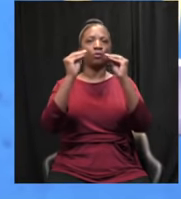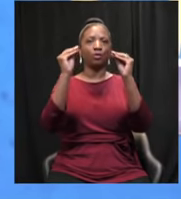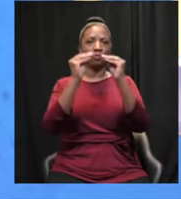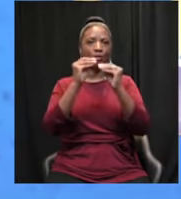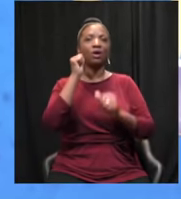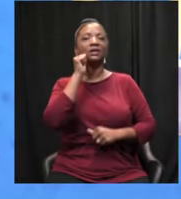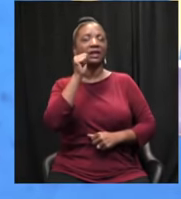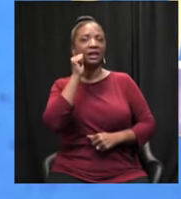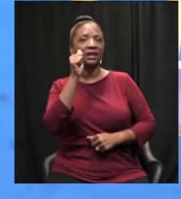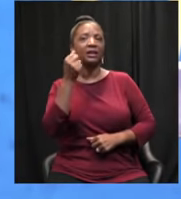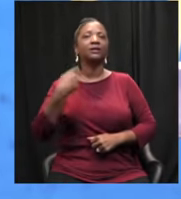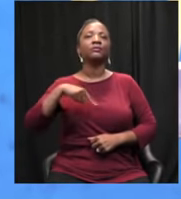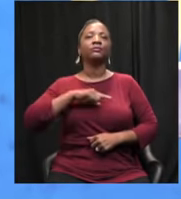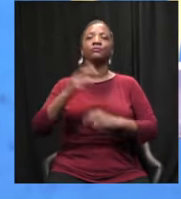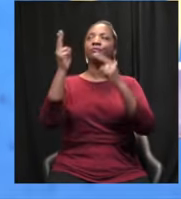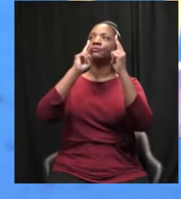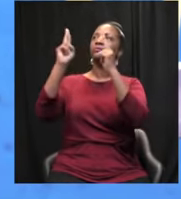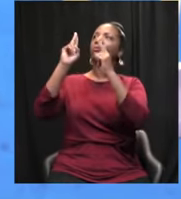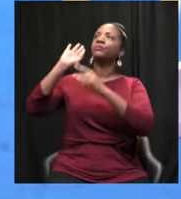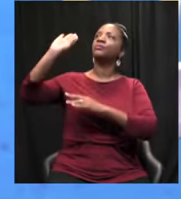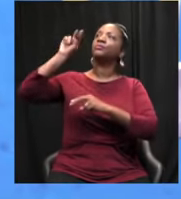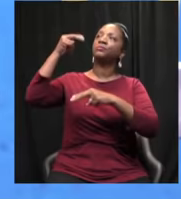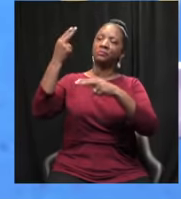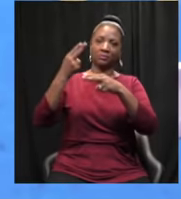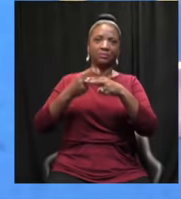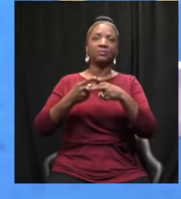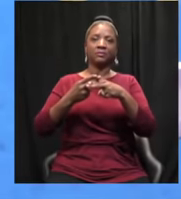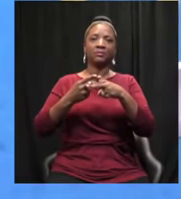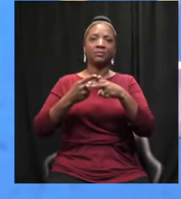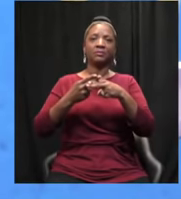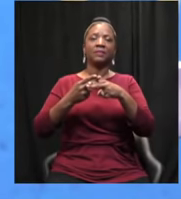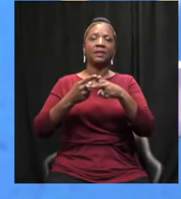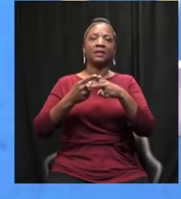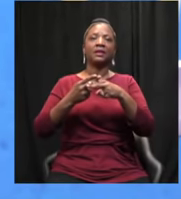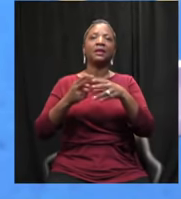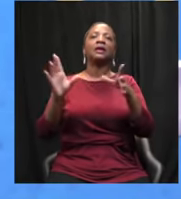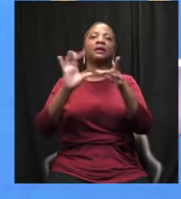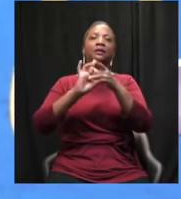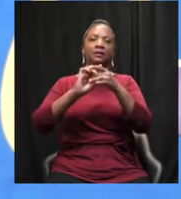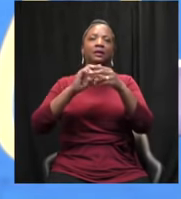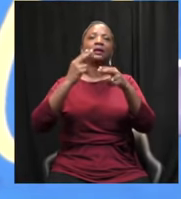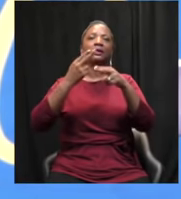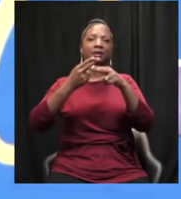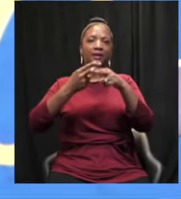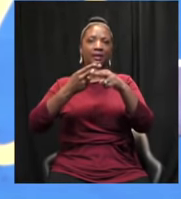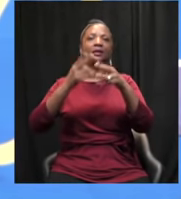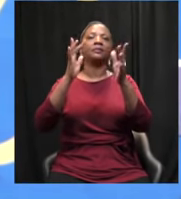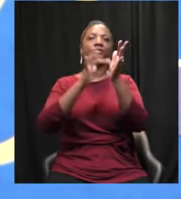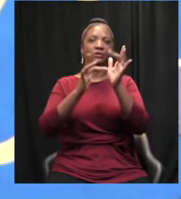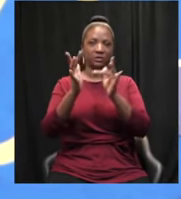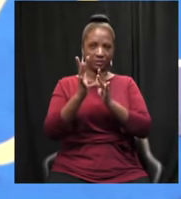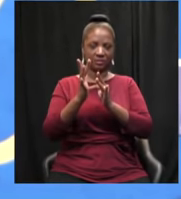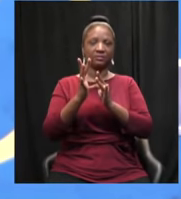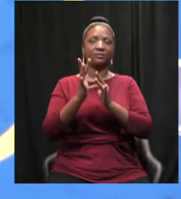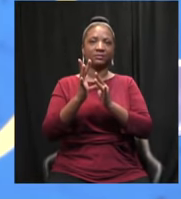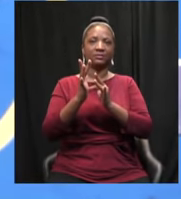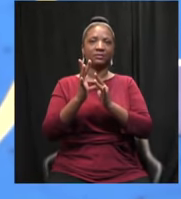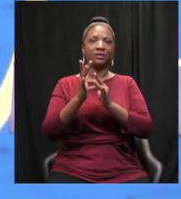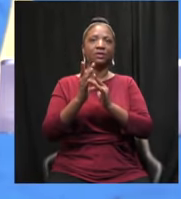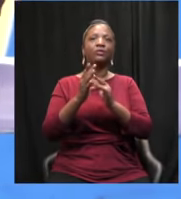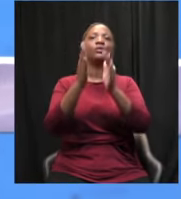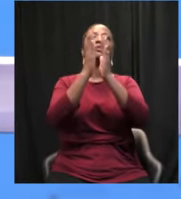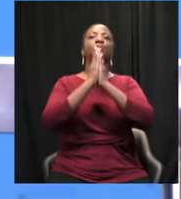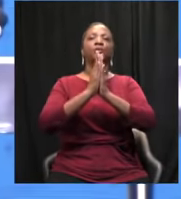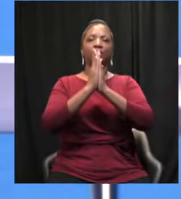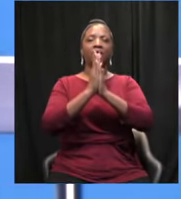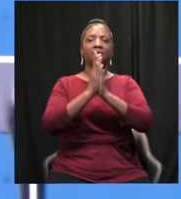your name and we praise your name. It's in the Son, your Son, Jesus' name, that we say this prayer, and the people